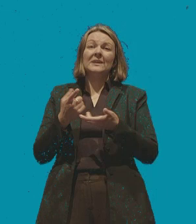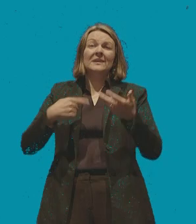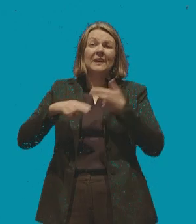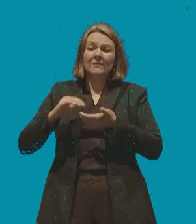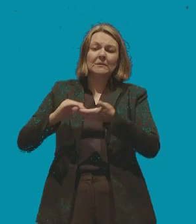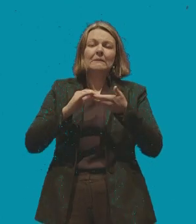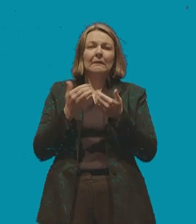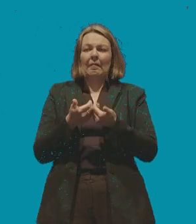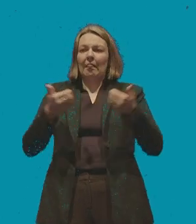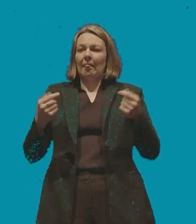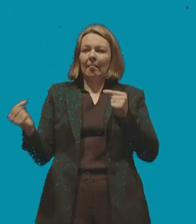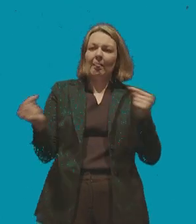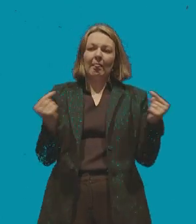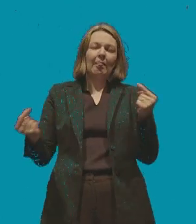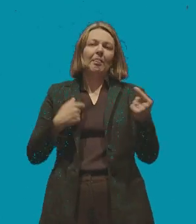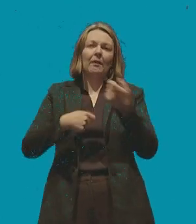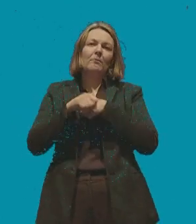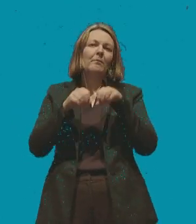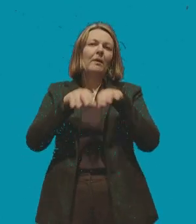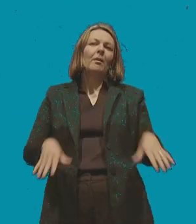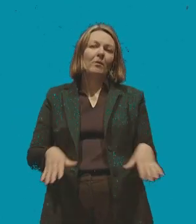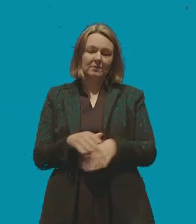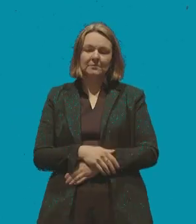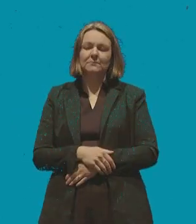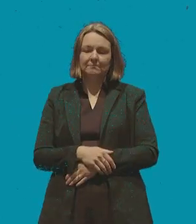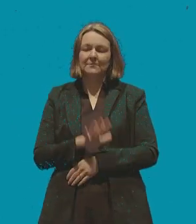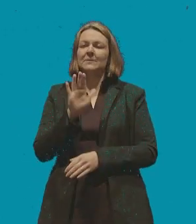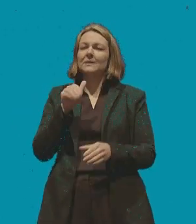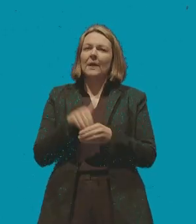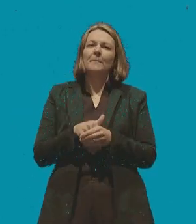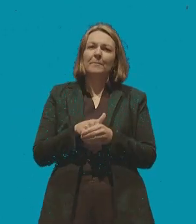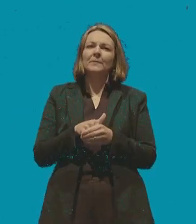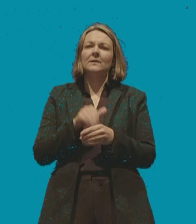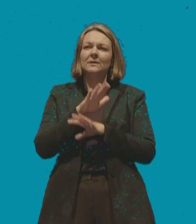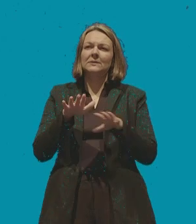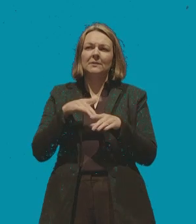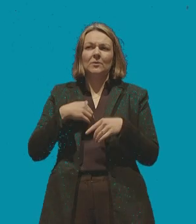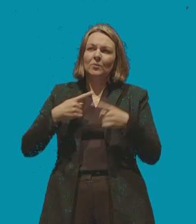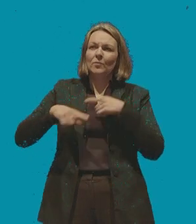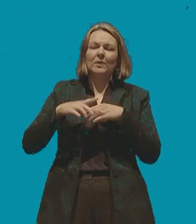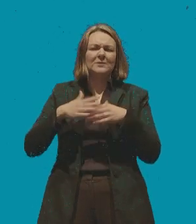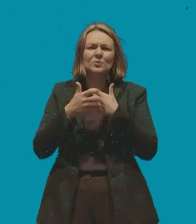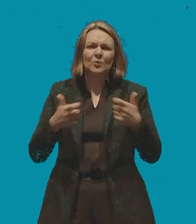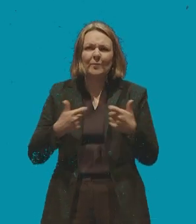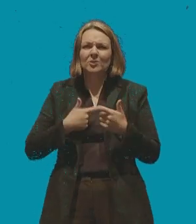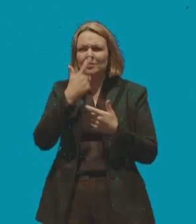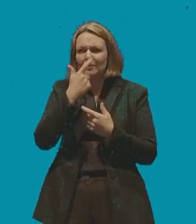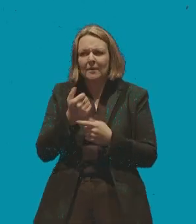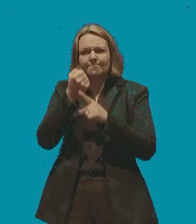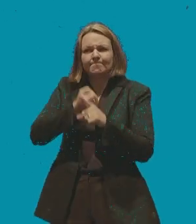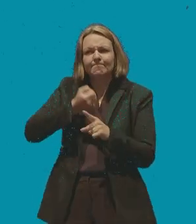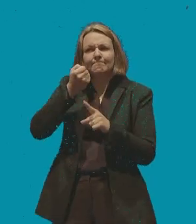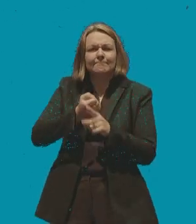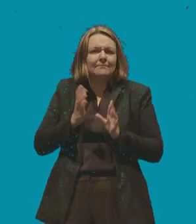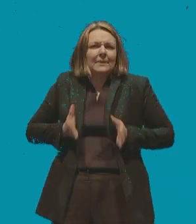out. Conference, our members have been through too much for us to get this wrong. A third of members have told